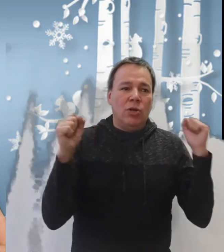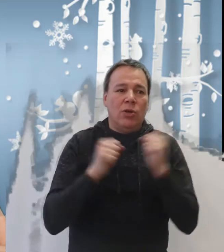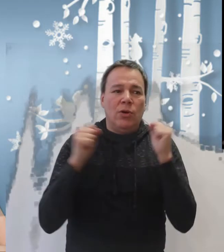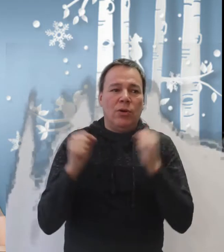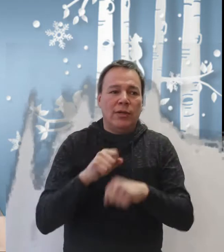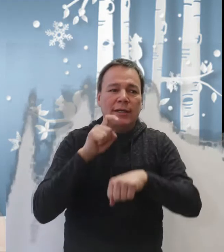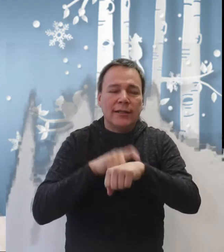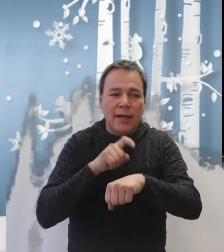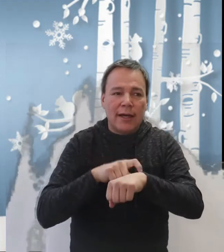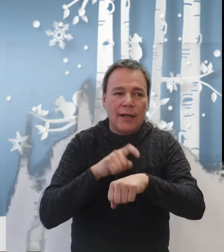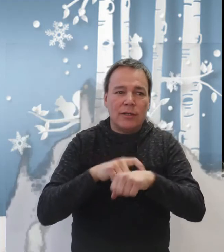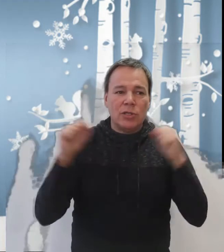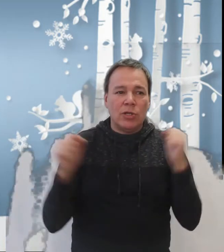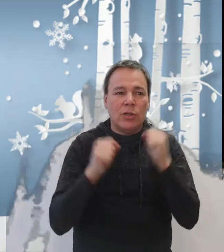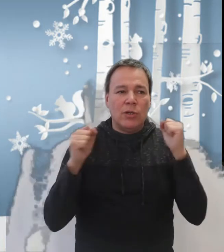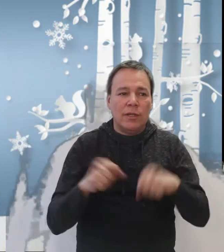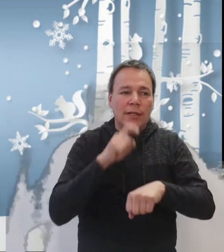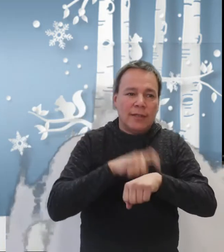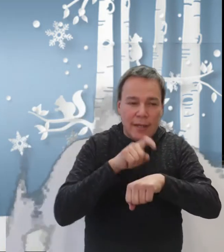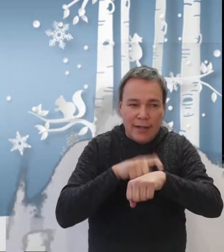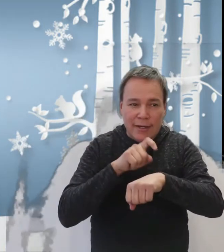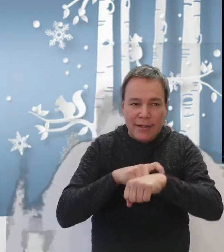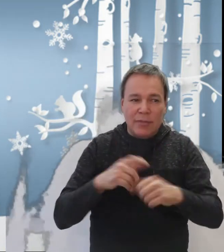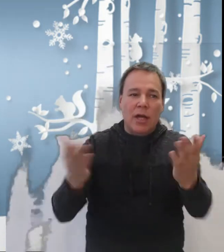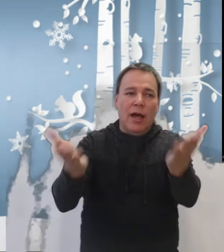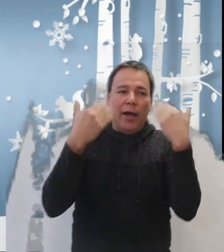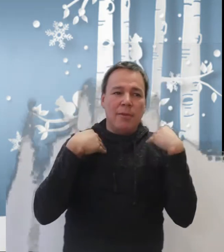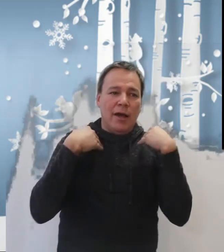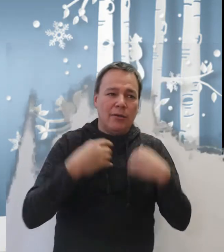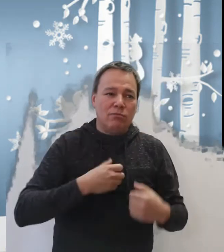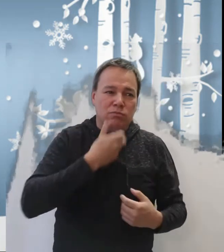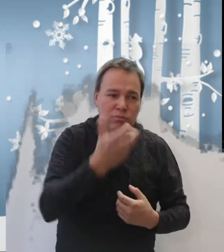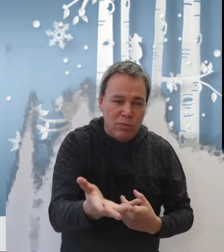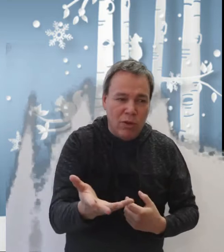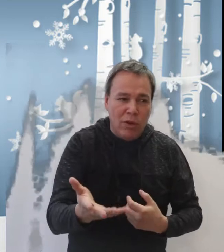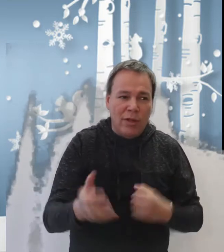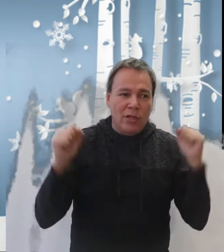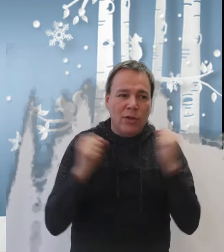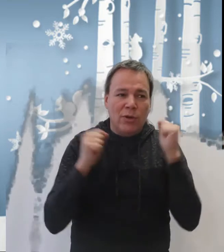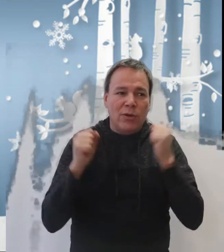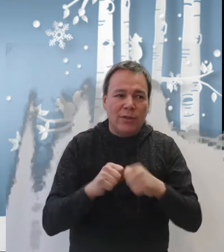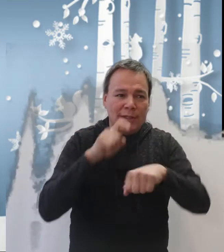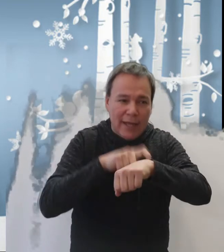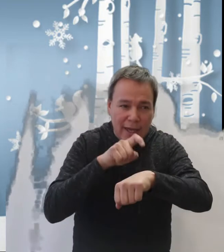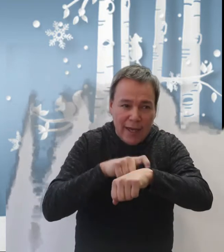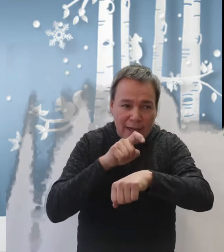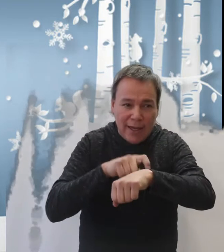this. Oh, come sing a song of winter.